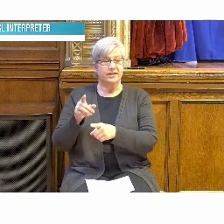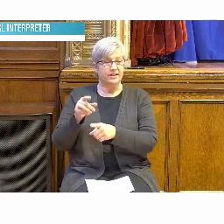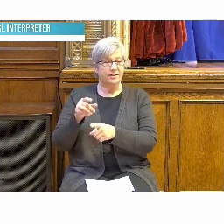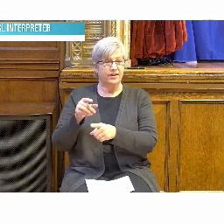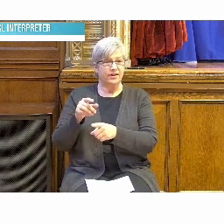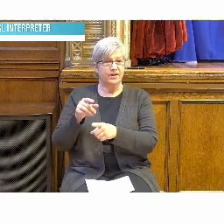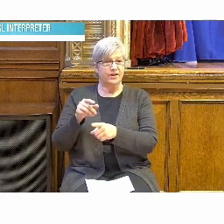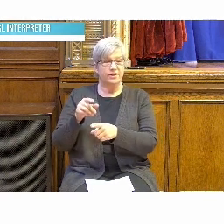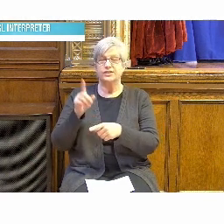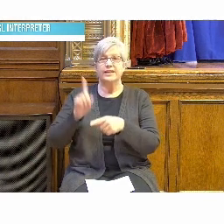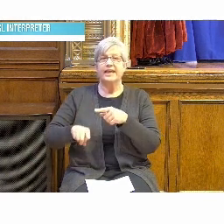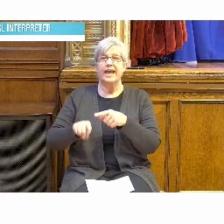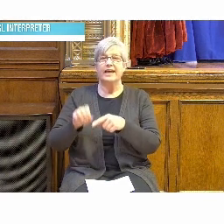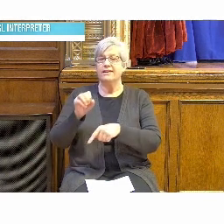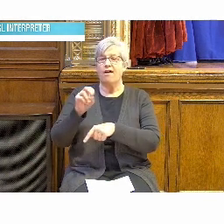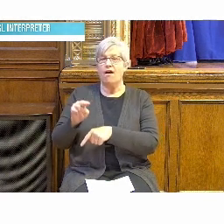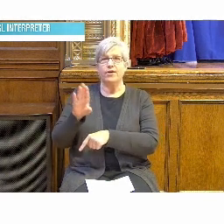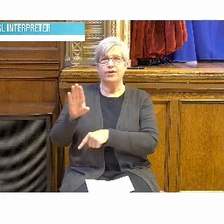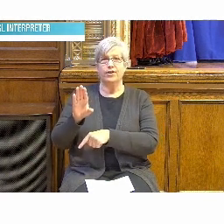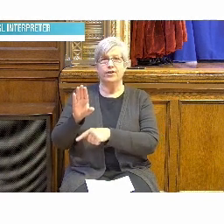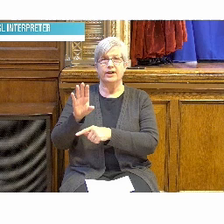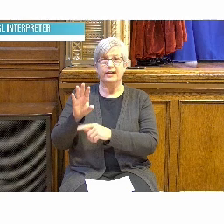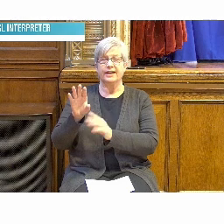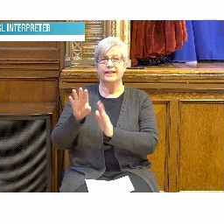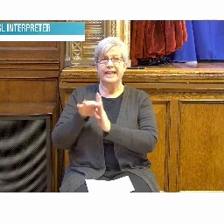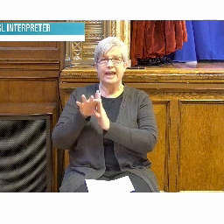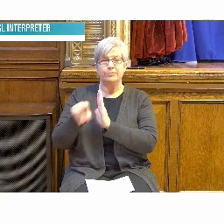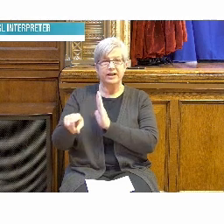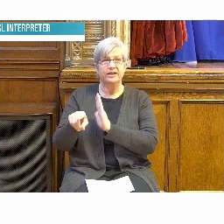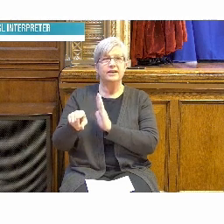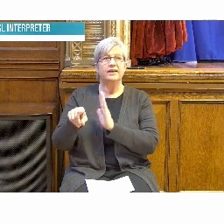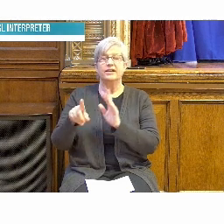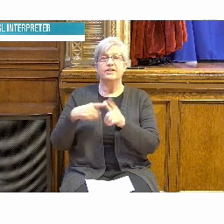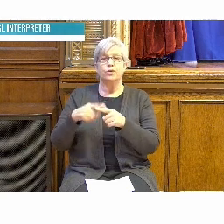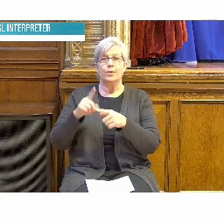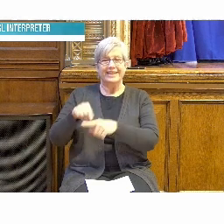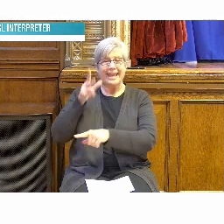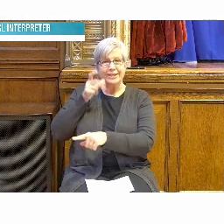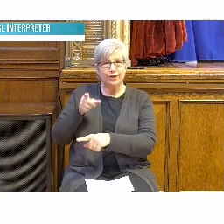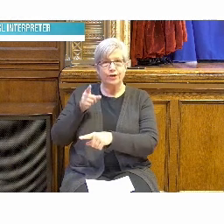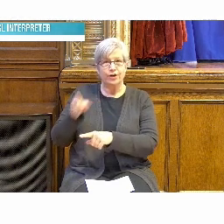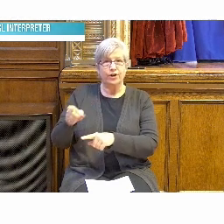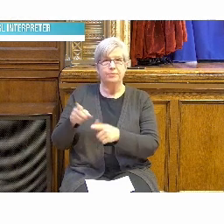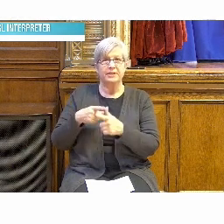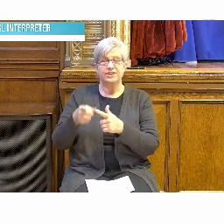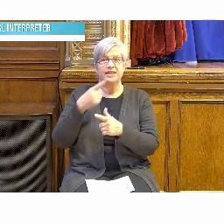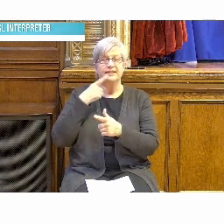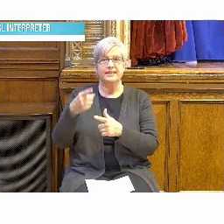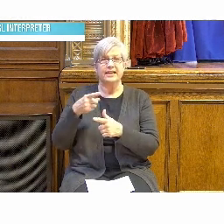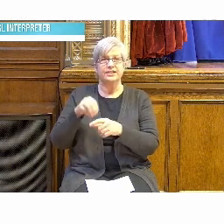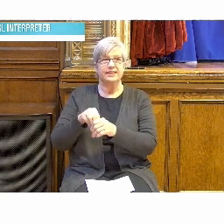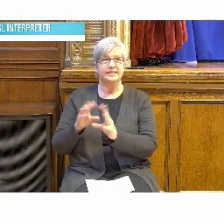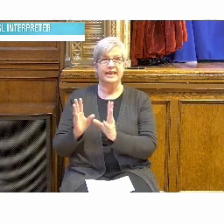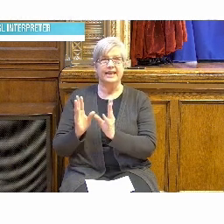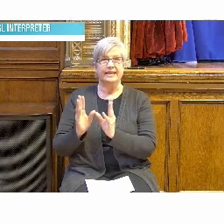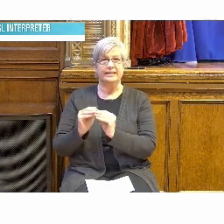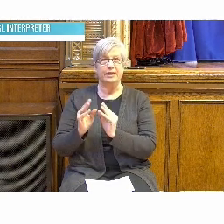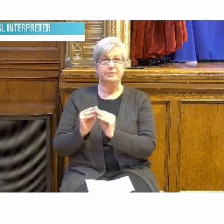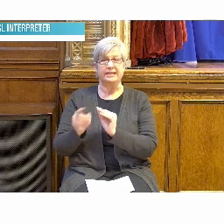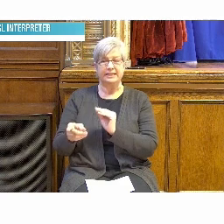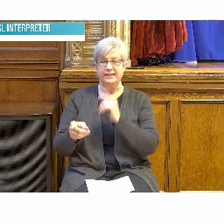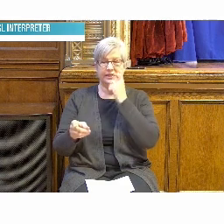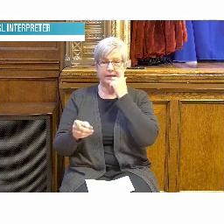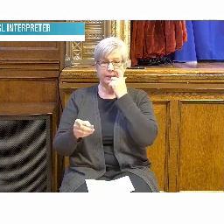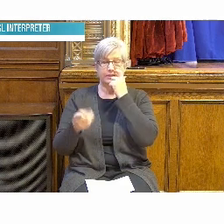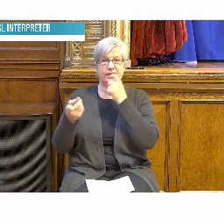her not being able to turn on her calendar. I'm sorry, on her camera. She's in a location, as Commissioner Trent Reed